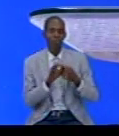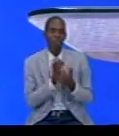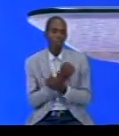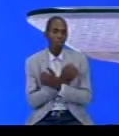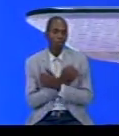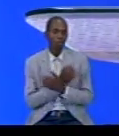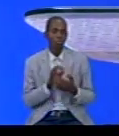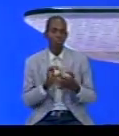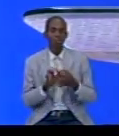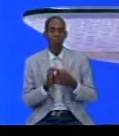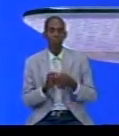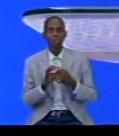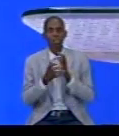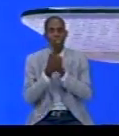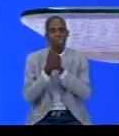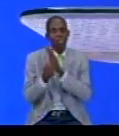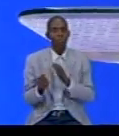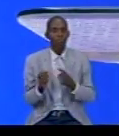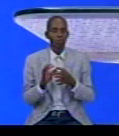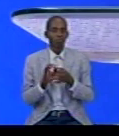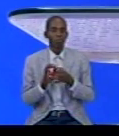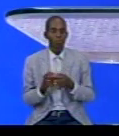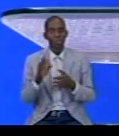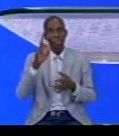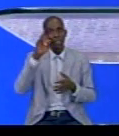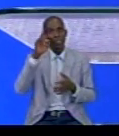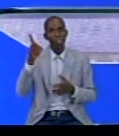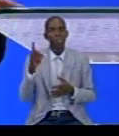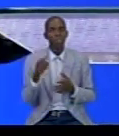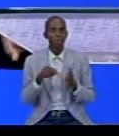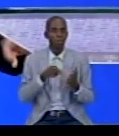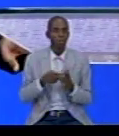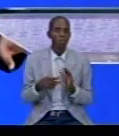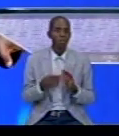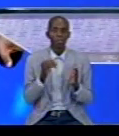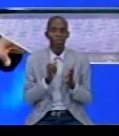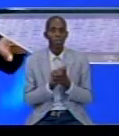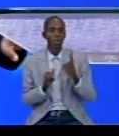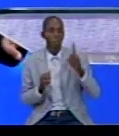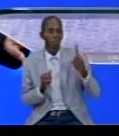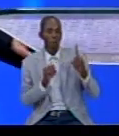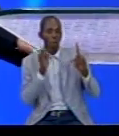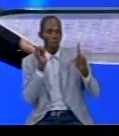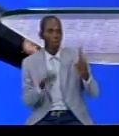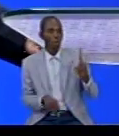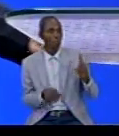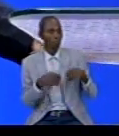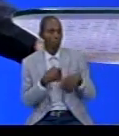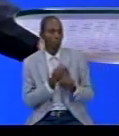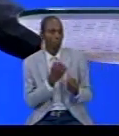united purpose, united prayer, that one can put